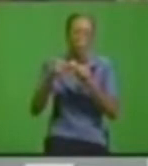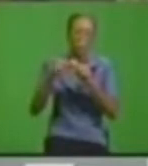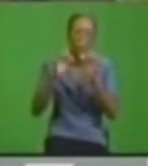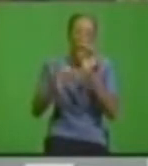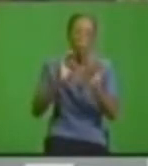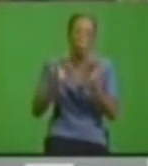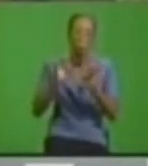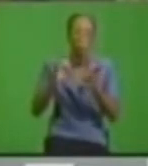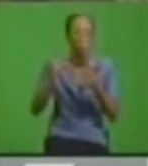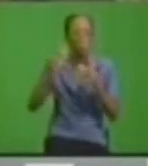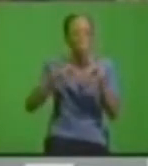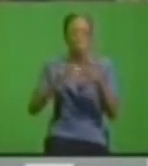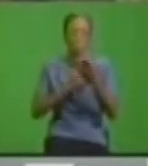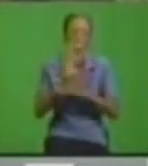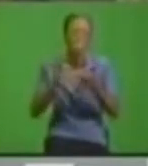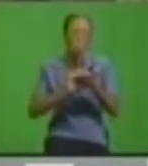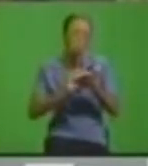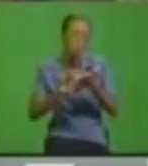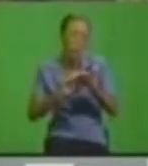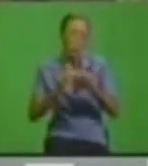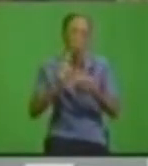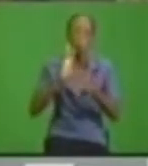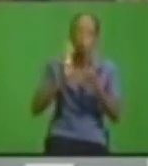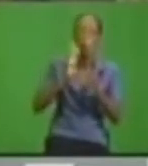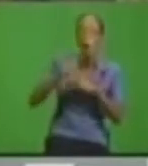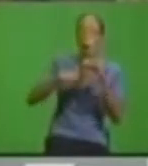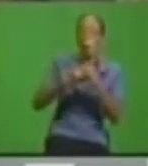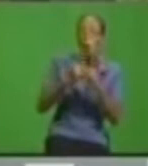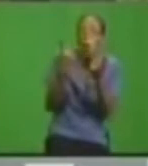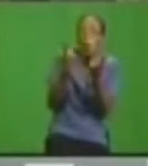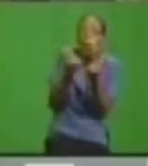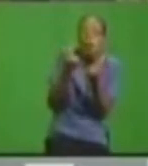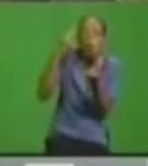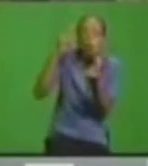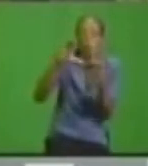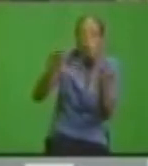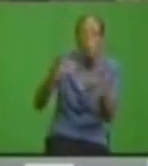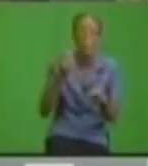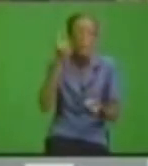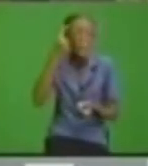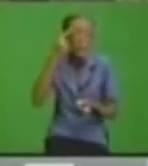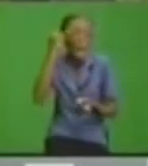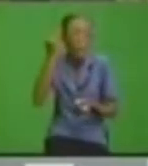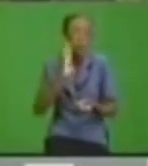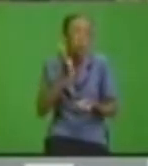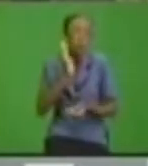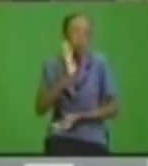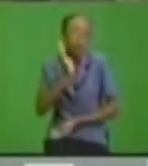or articulating on what regionalism should be, or engaging in sheer rhetoric on the